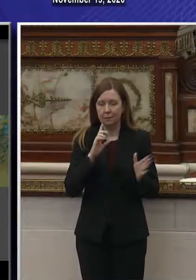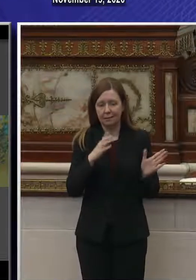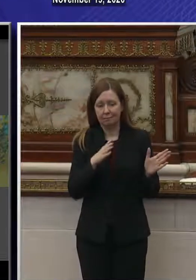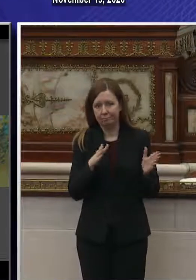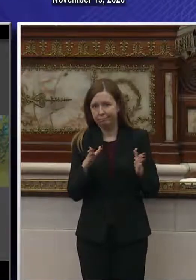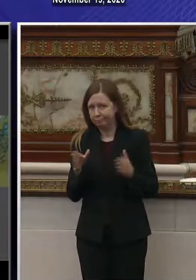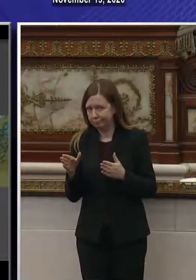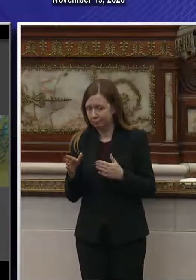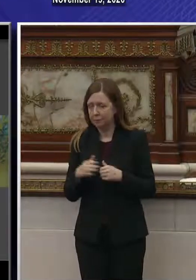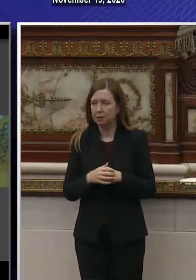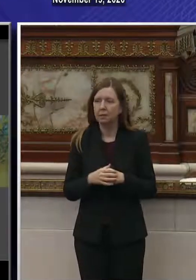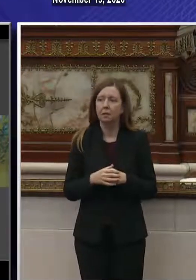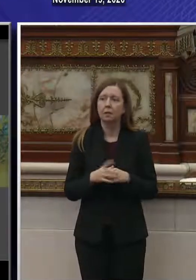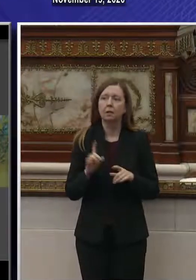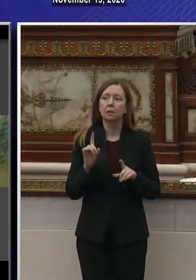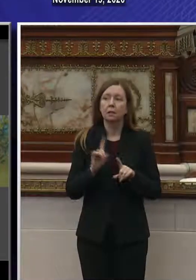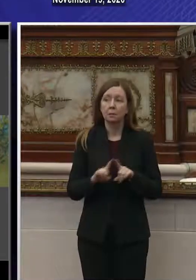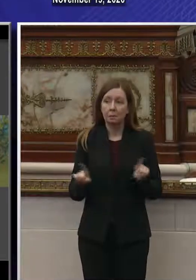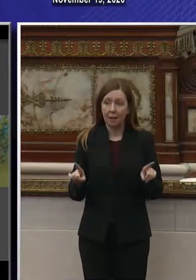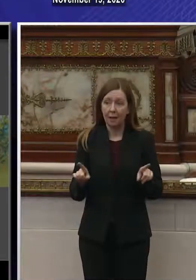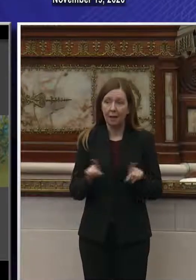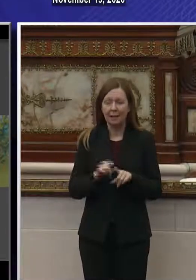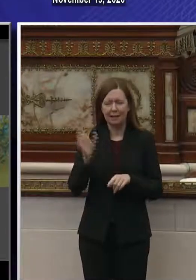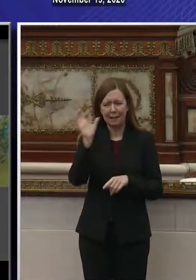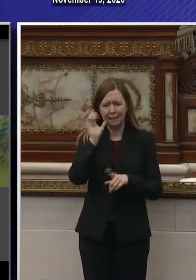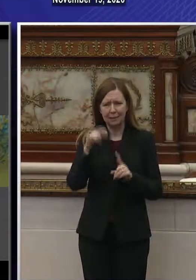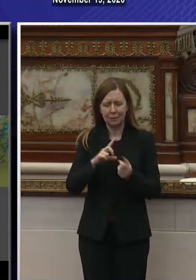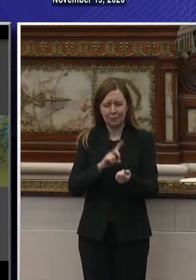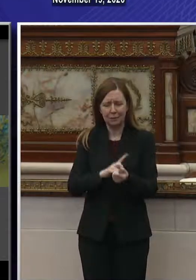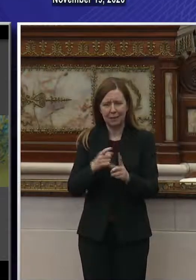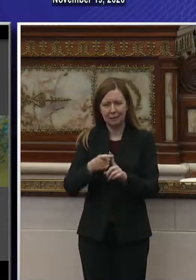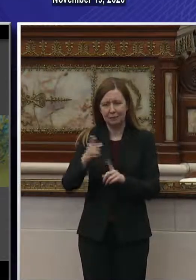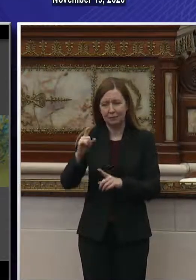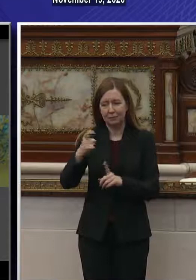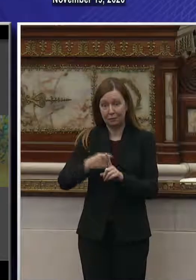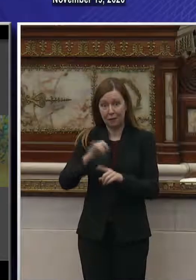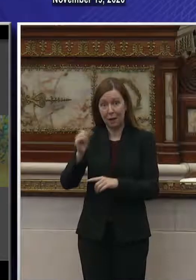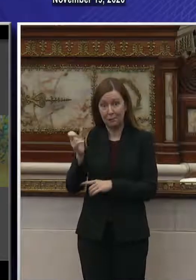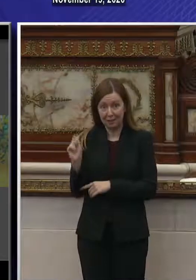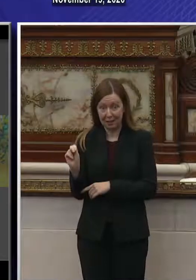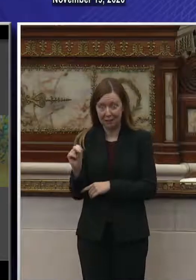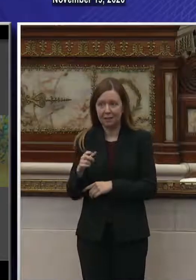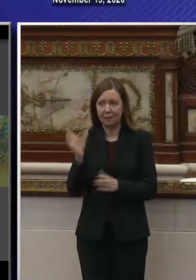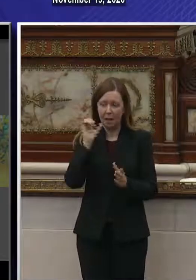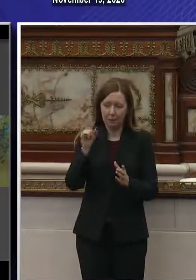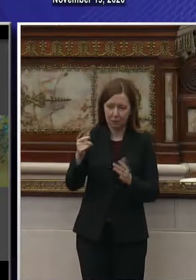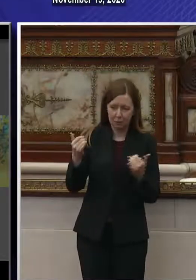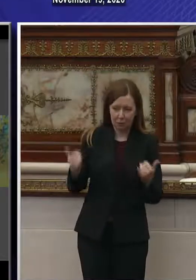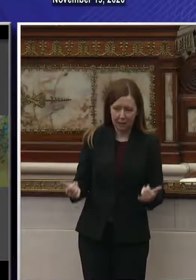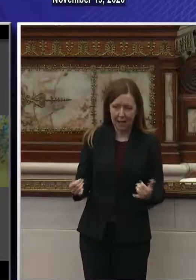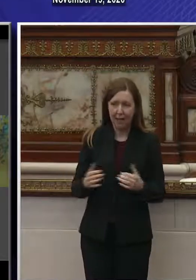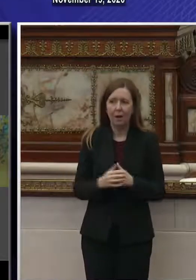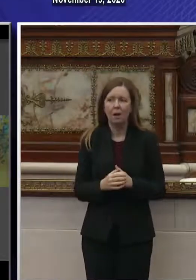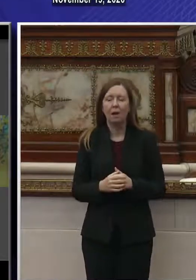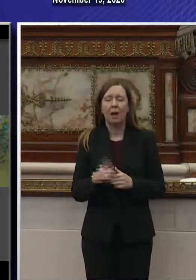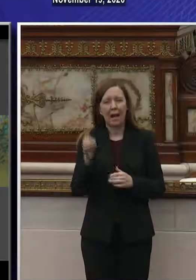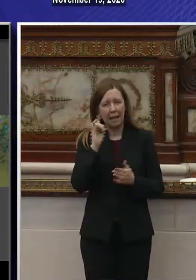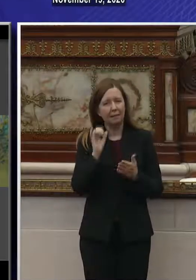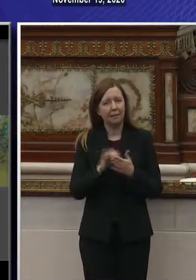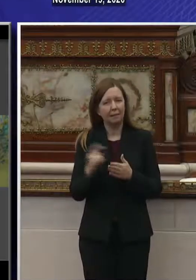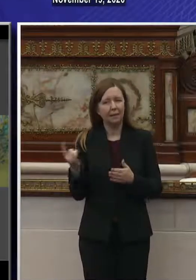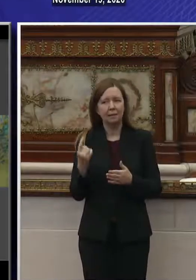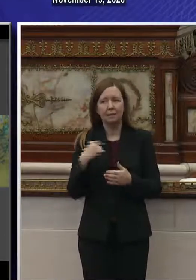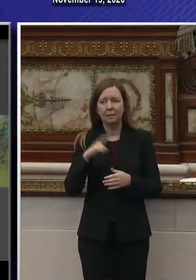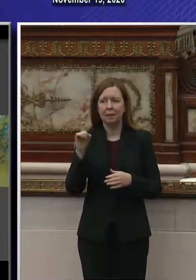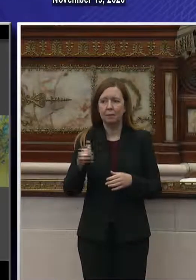bit. But as I listened to the doc from Jefferson, and I'm listening to you now, I think it's something